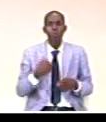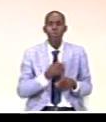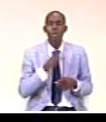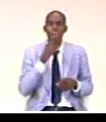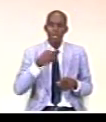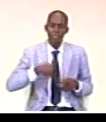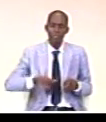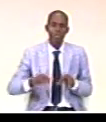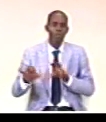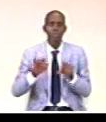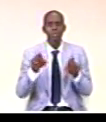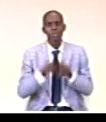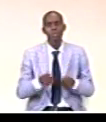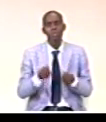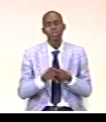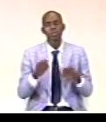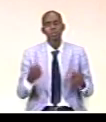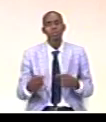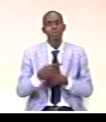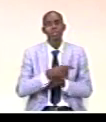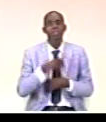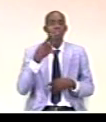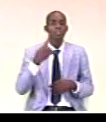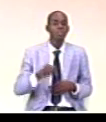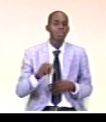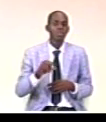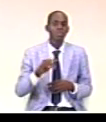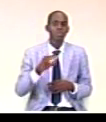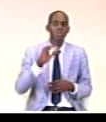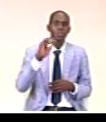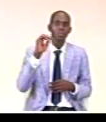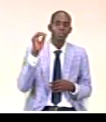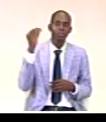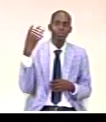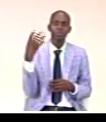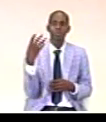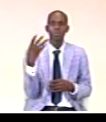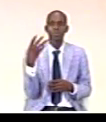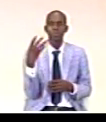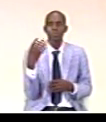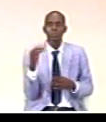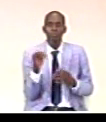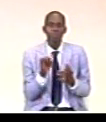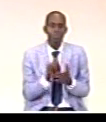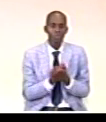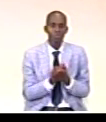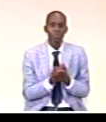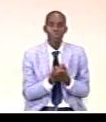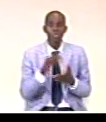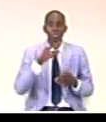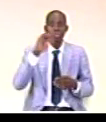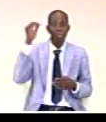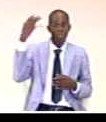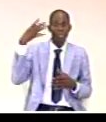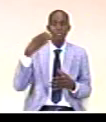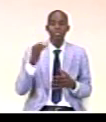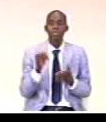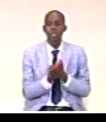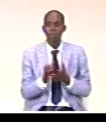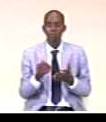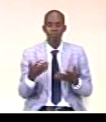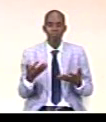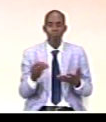same thing today? The grace that attended our fellowship with God, our fellowship to one another, is that grace still there?